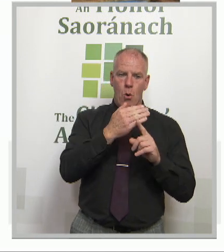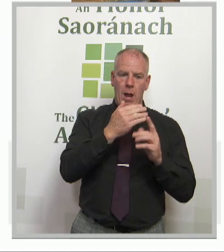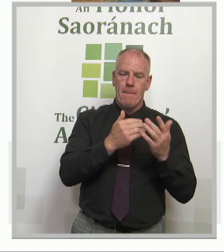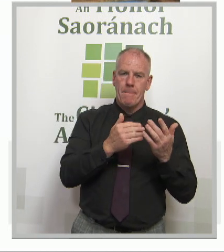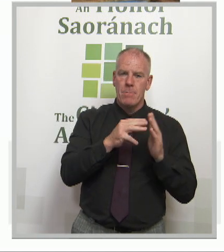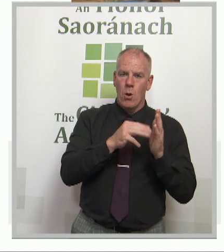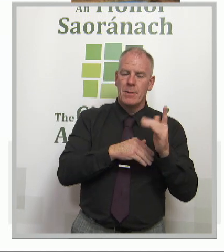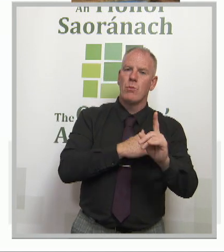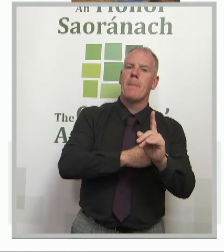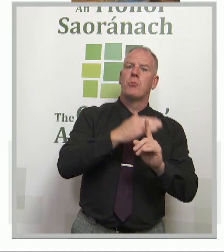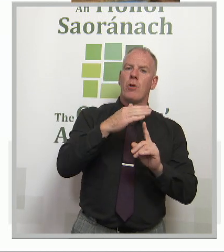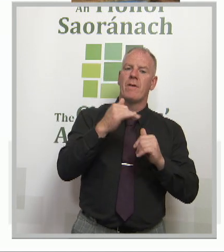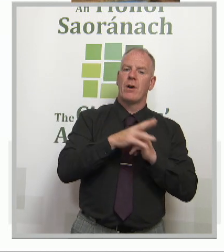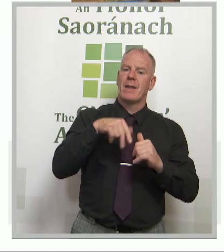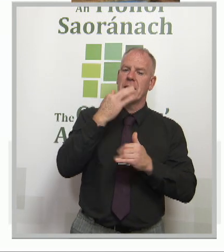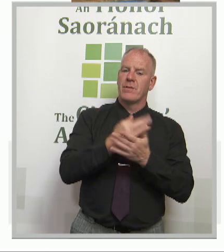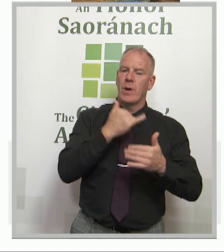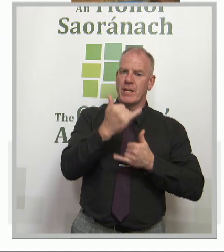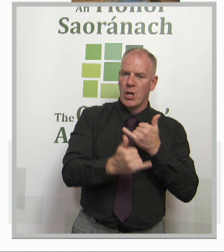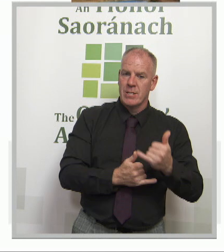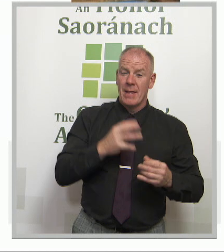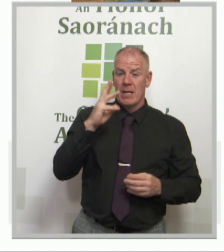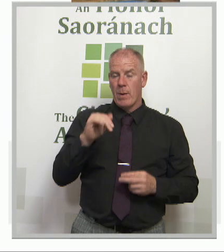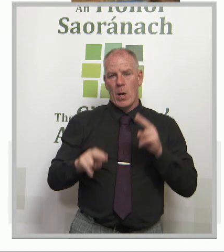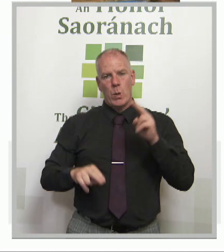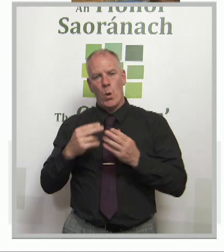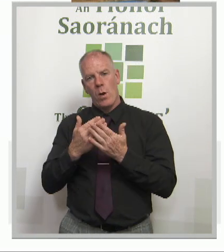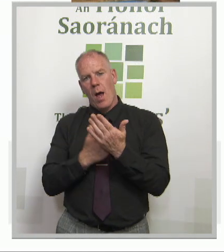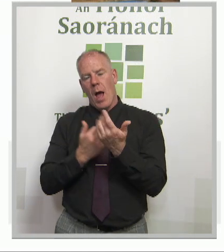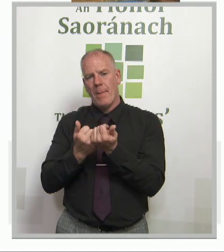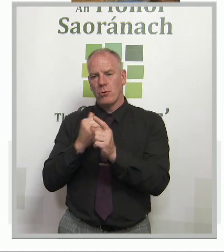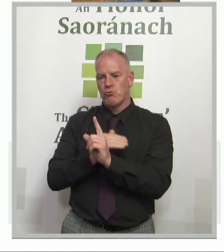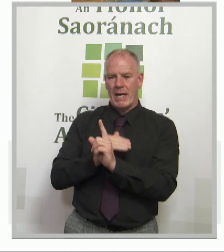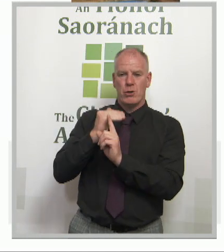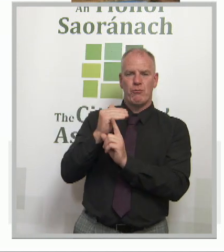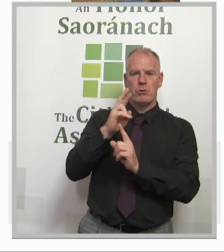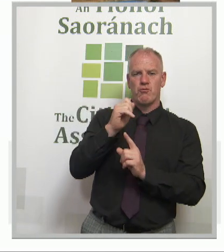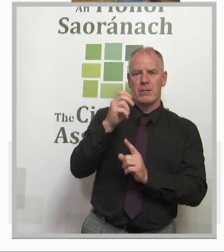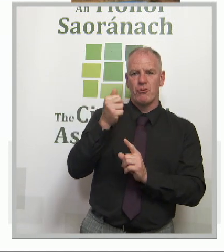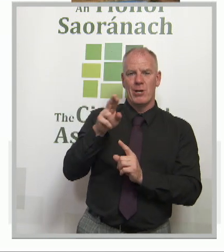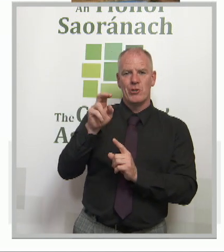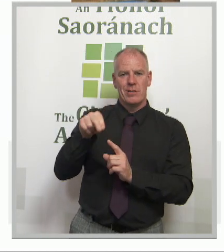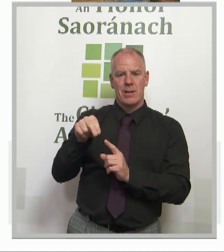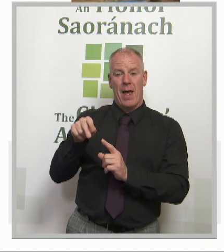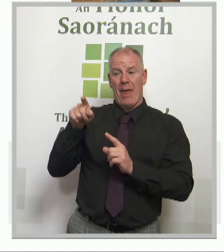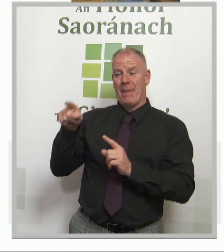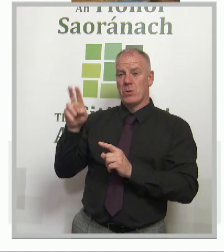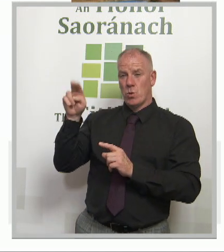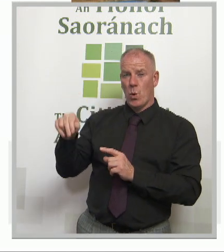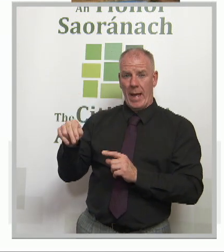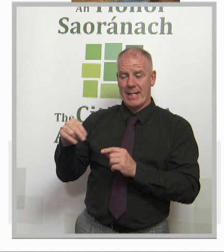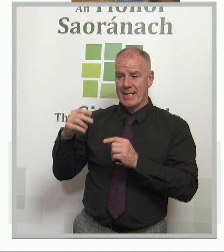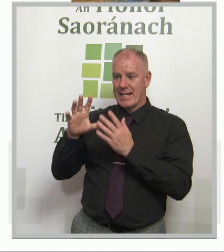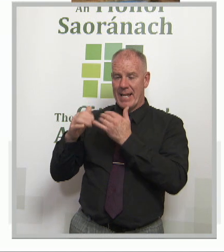restoration through the years ahead. And that's why this new law on restoration, and this is the United Nations Decade of